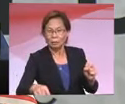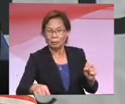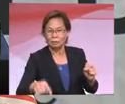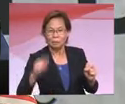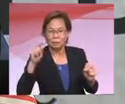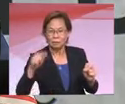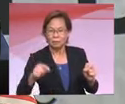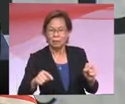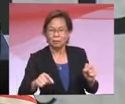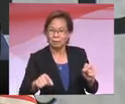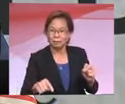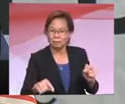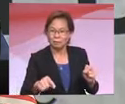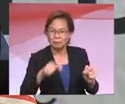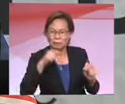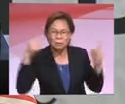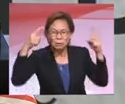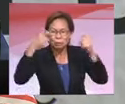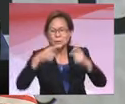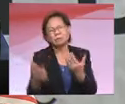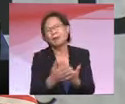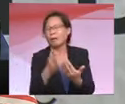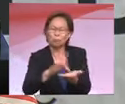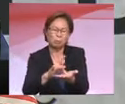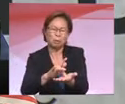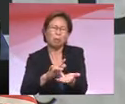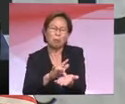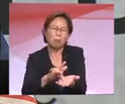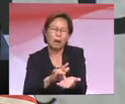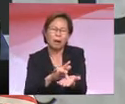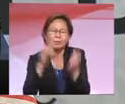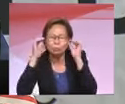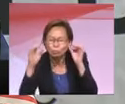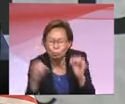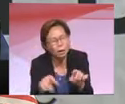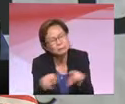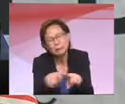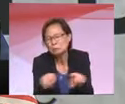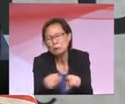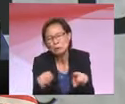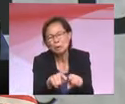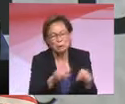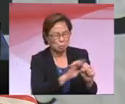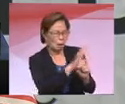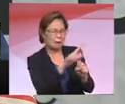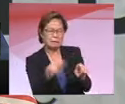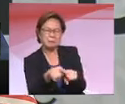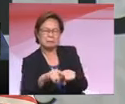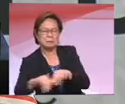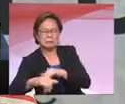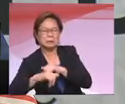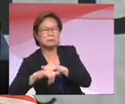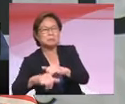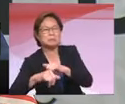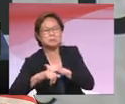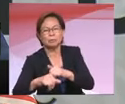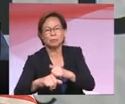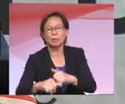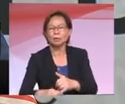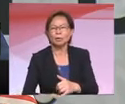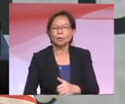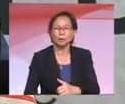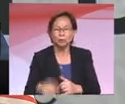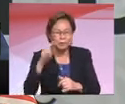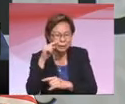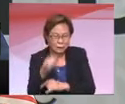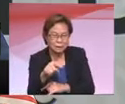and it's not complicated in terms of treatment. It is almost the same with the circulating virus. It's only thing that been reported is we see